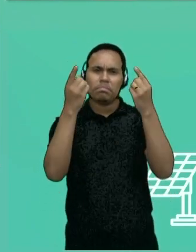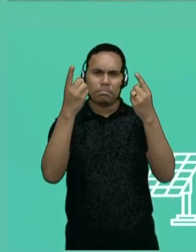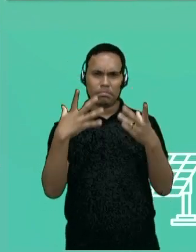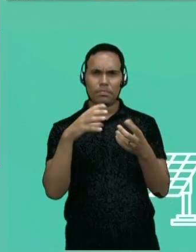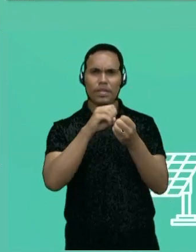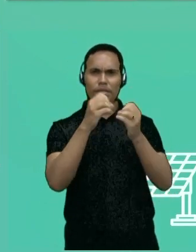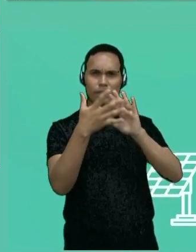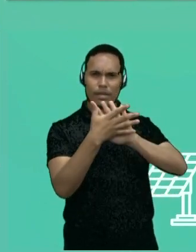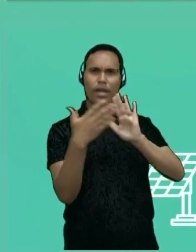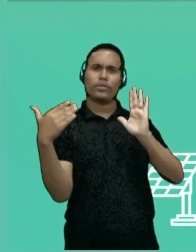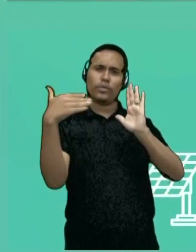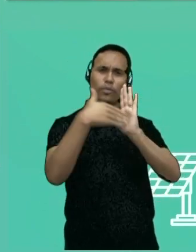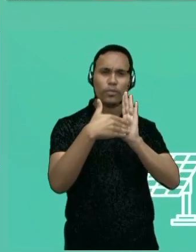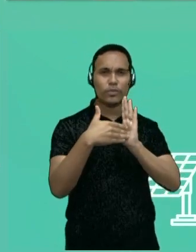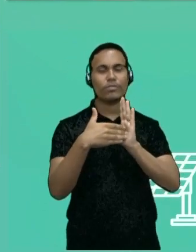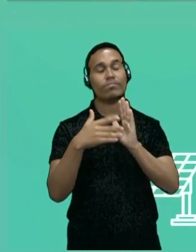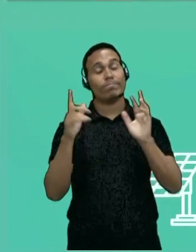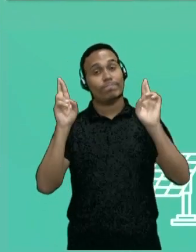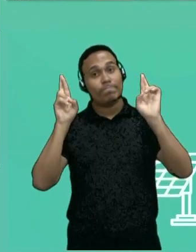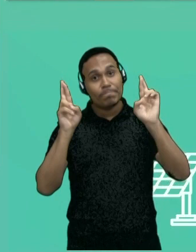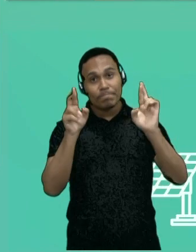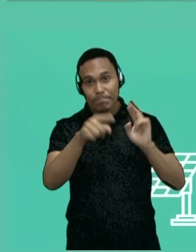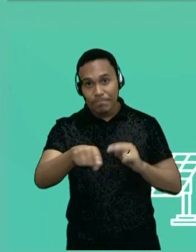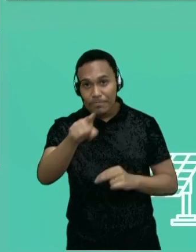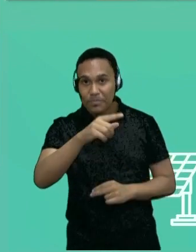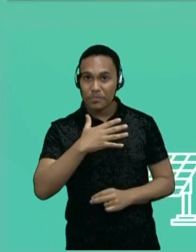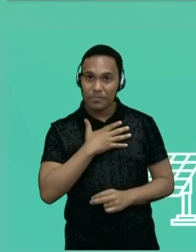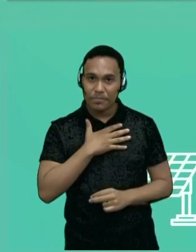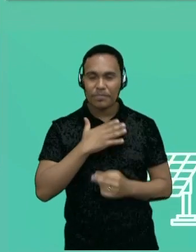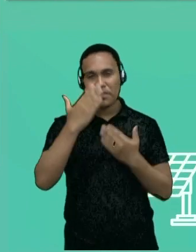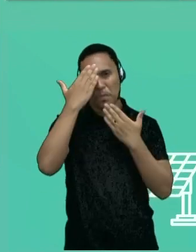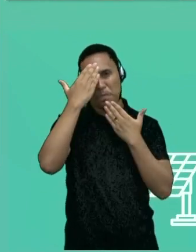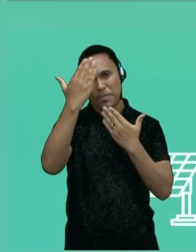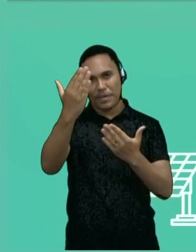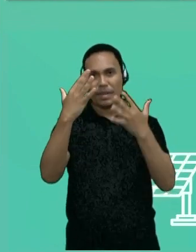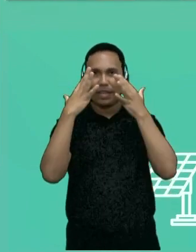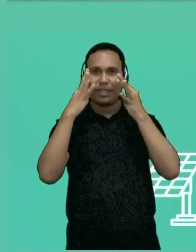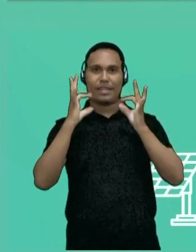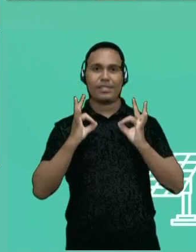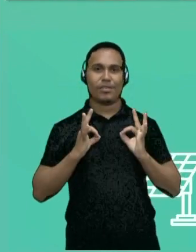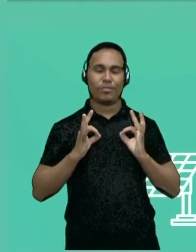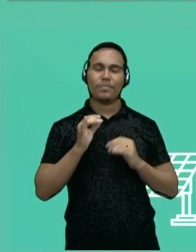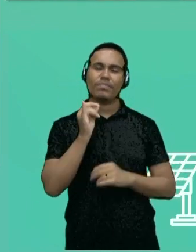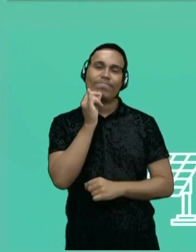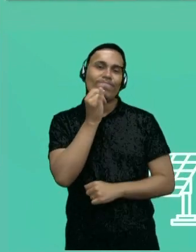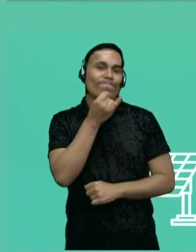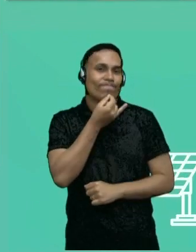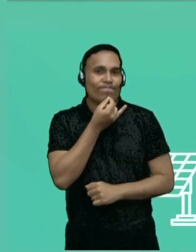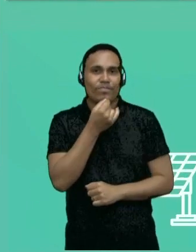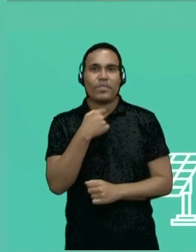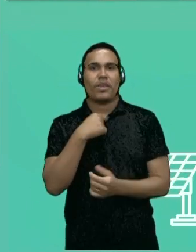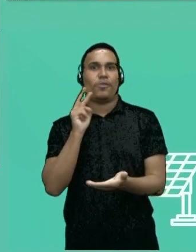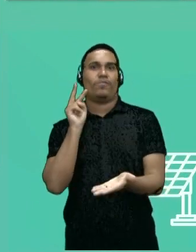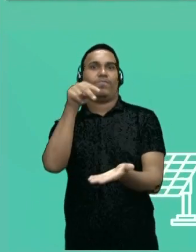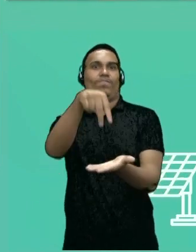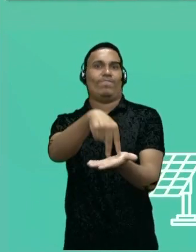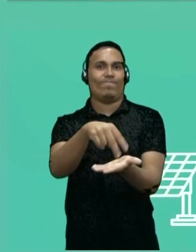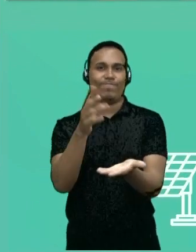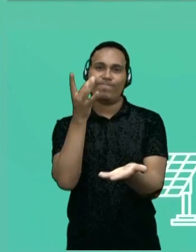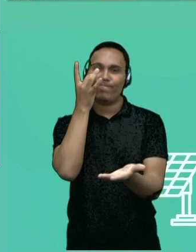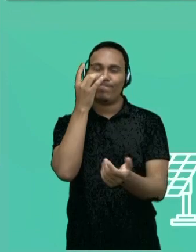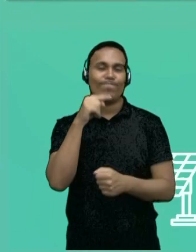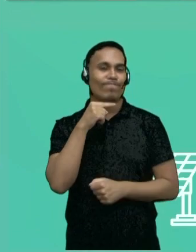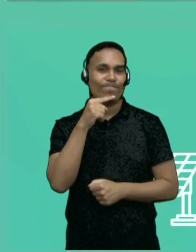this was informative for you. Thank you very much for your attention. And I very much regret that I wasn't able to join live. So I won't be here to